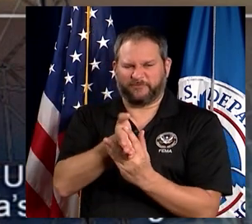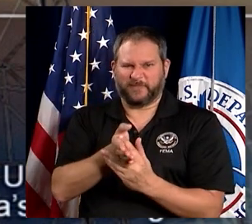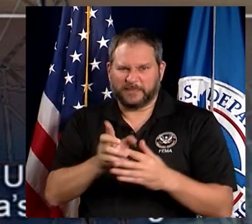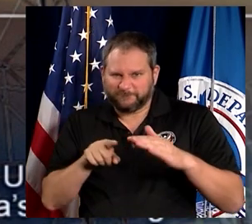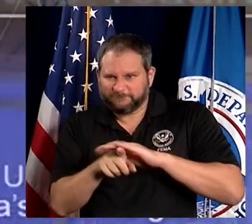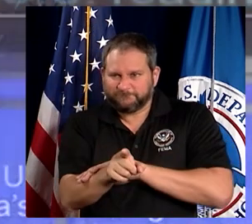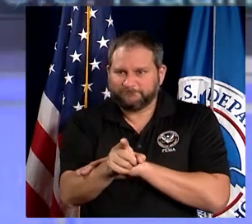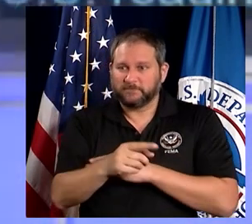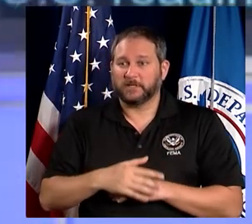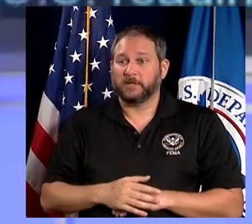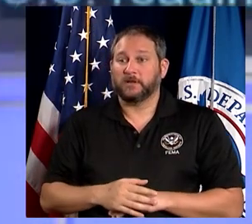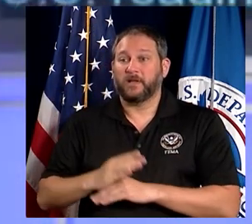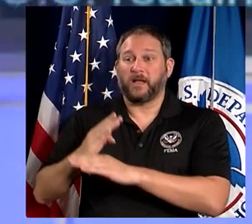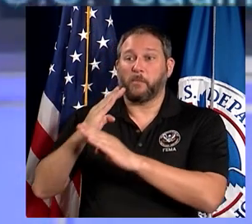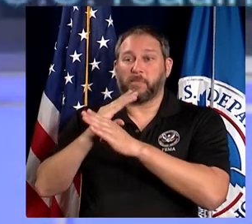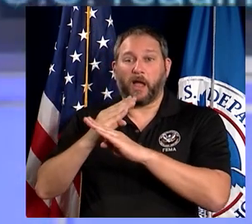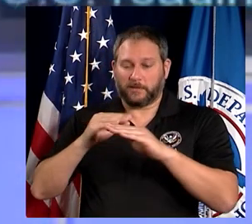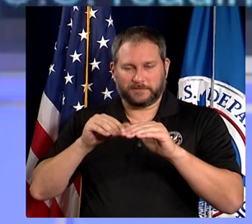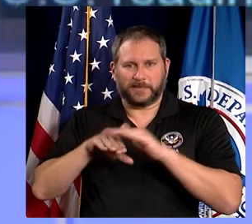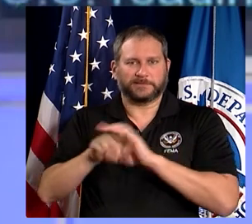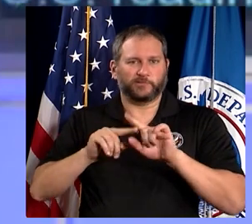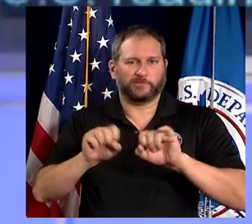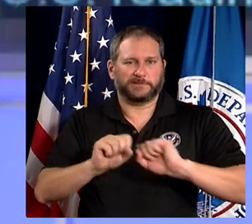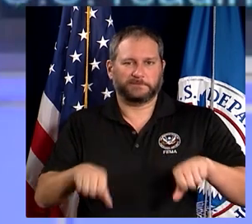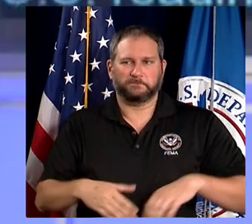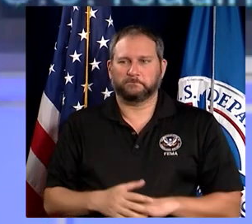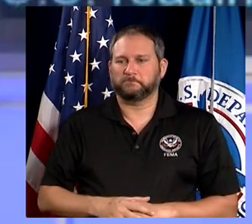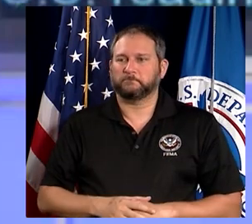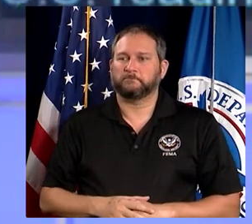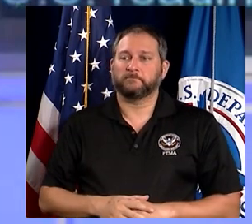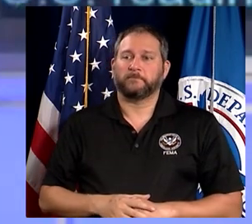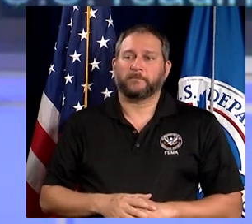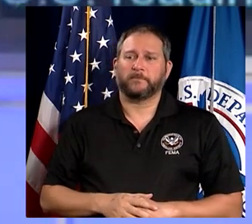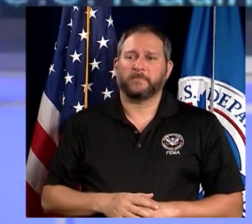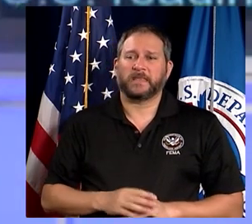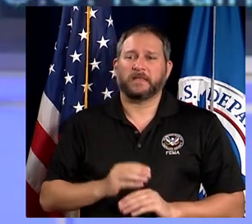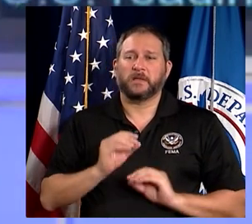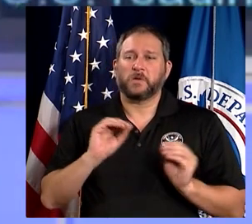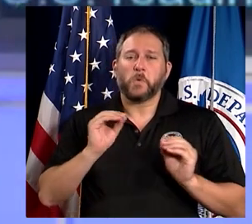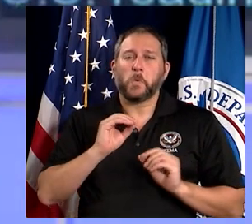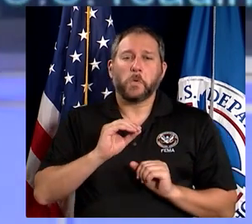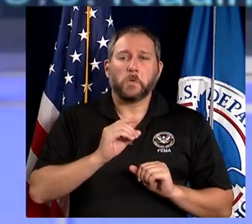the system. The disruption had little practical effect, but